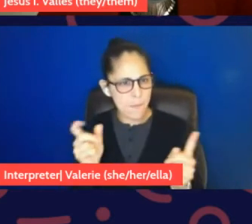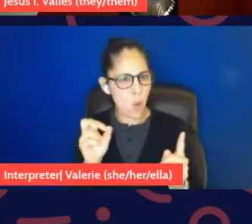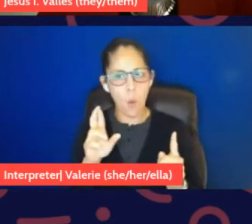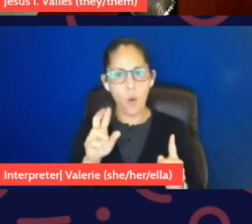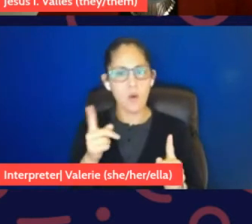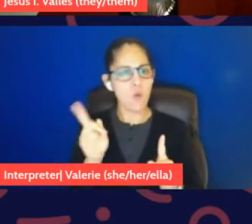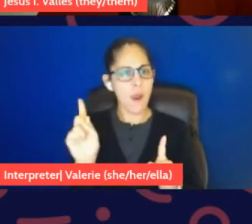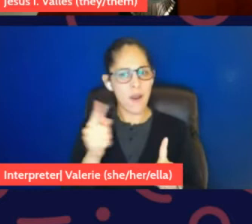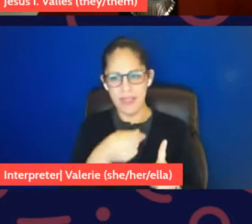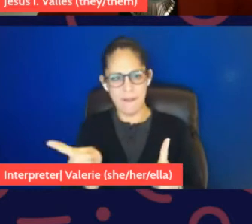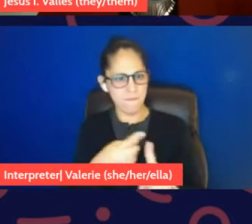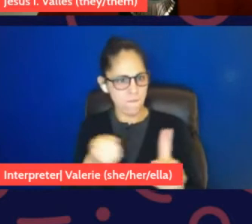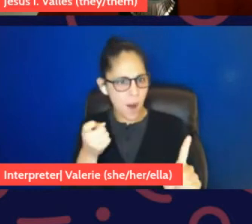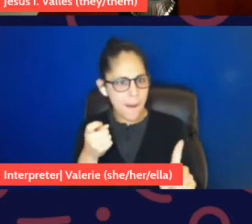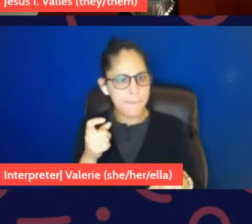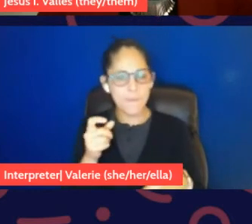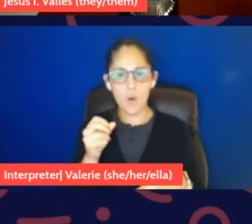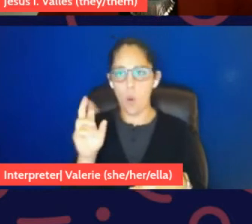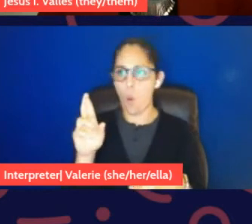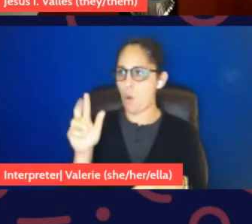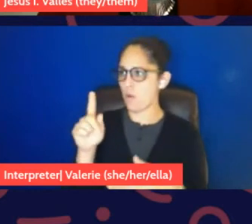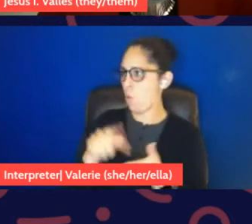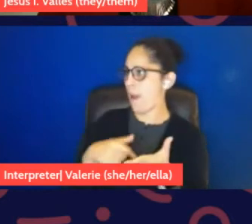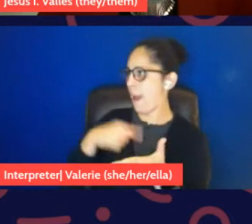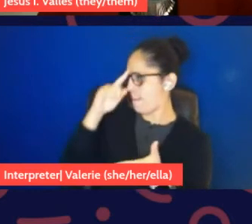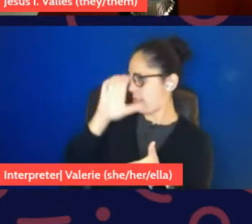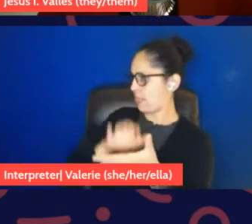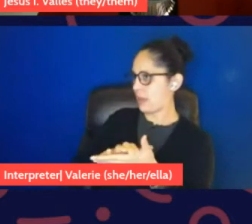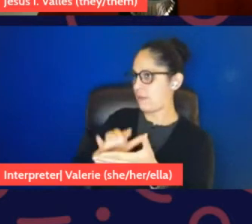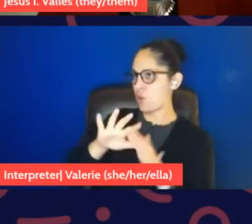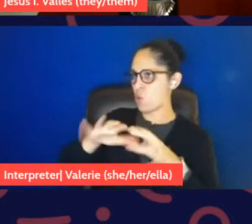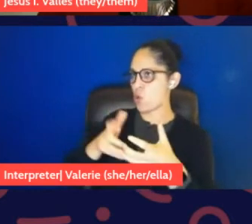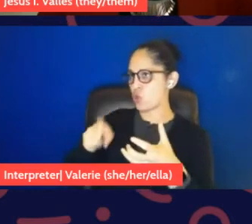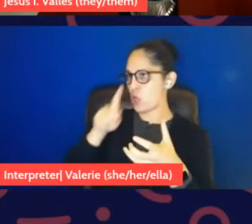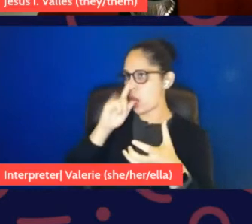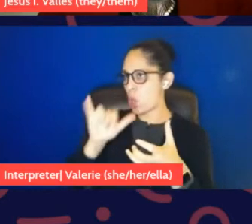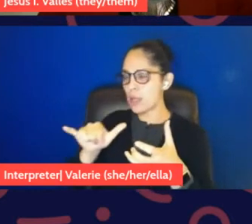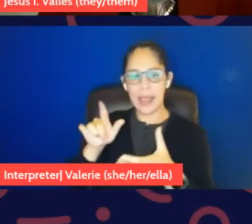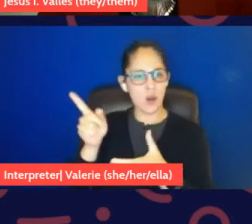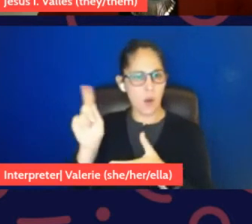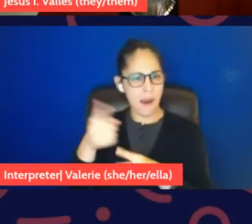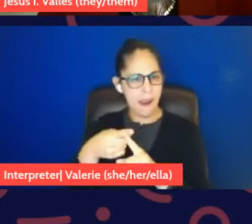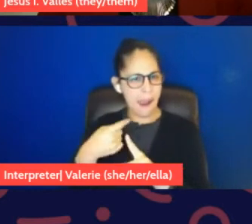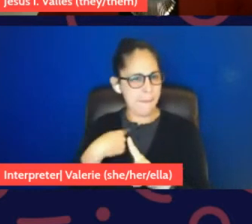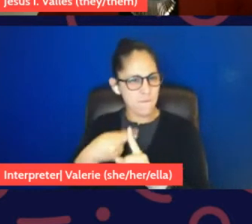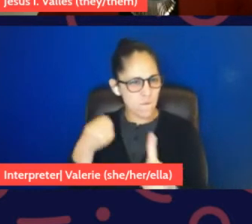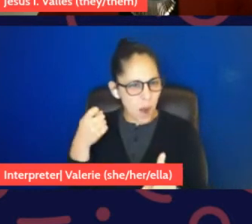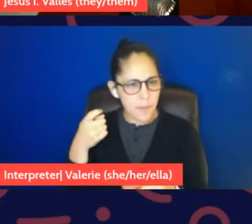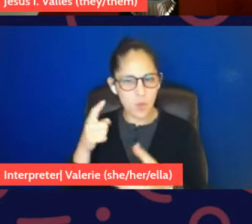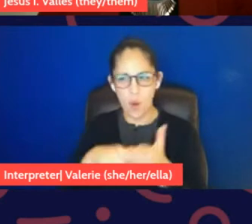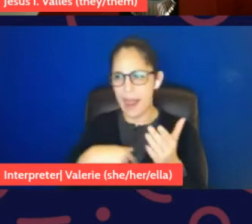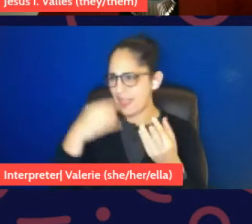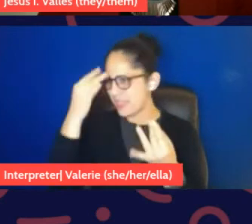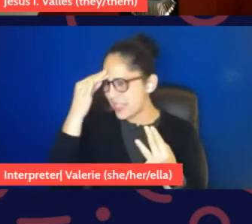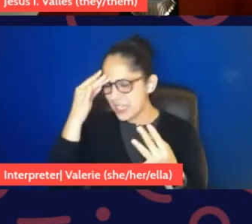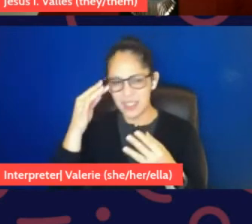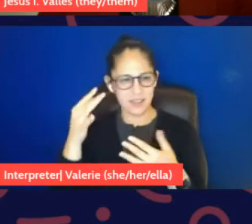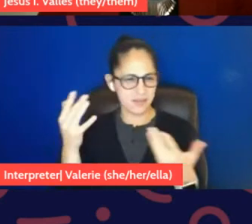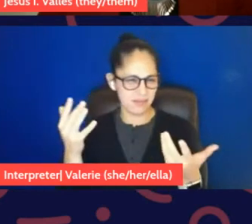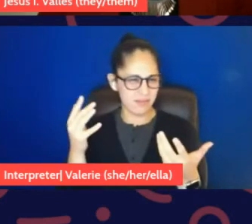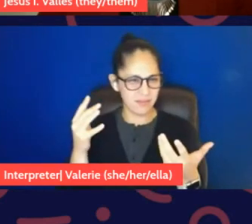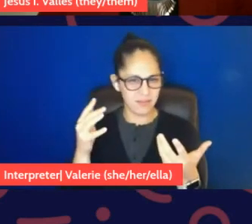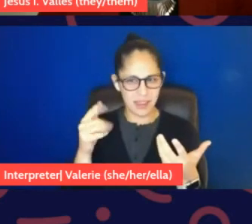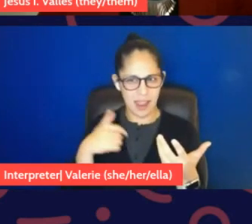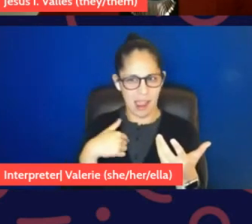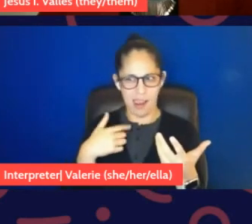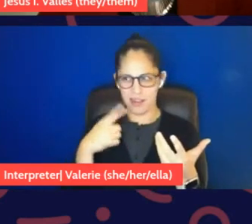you would like and what the world should have looked like that we haven't seen yet. So I like to, and it's